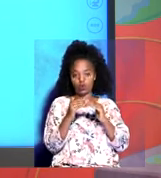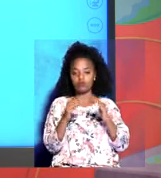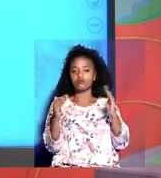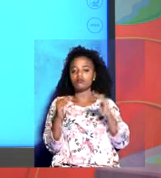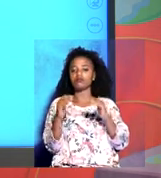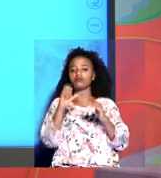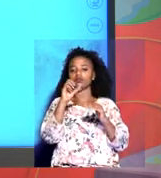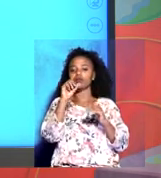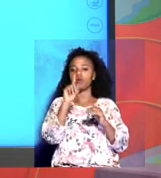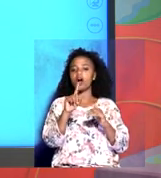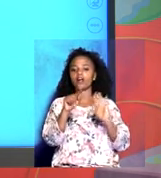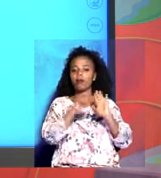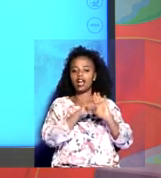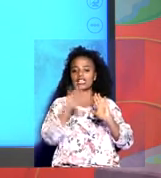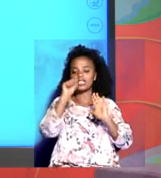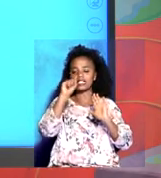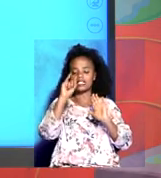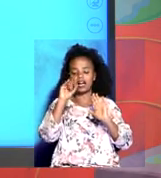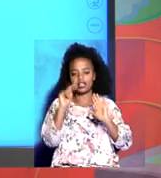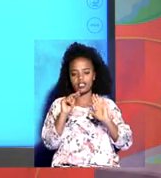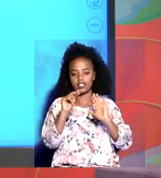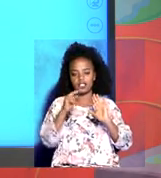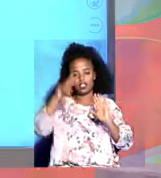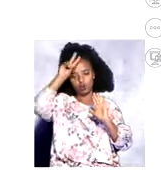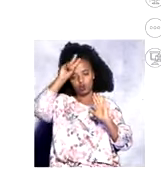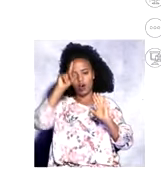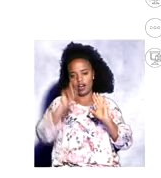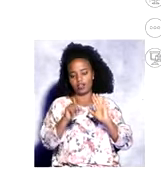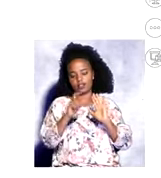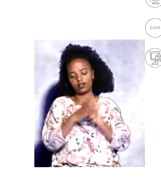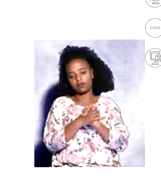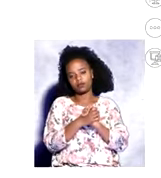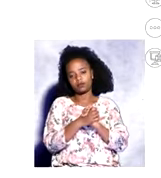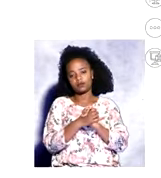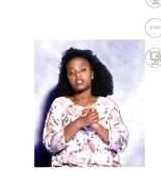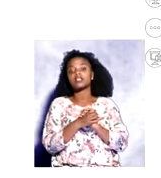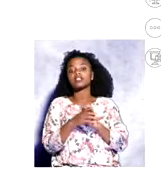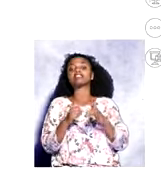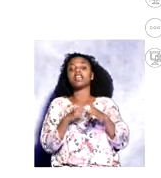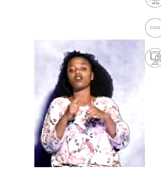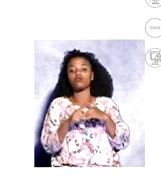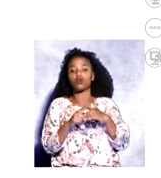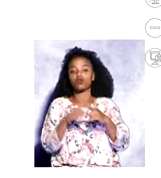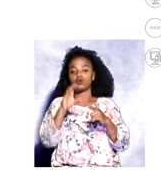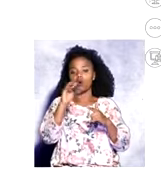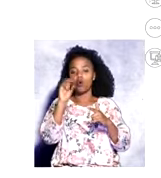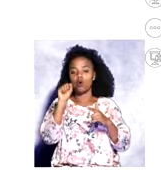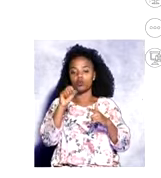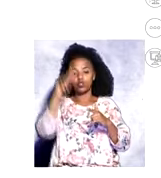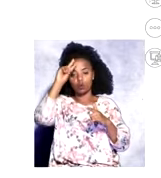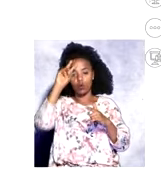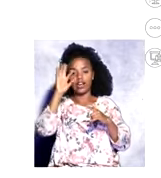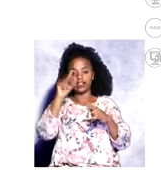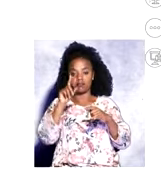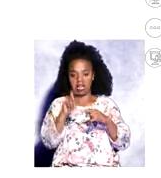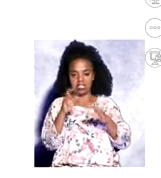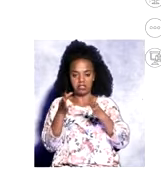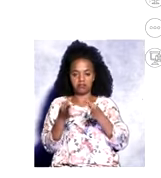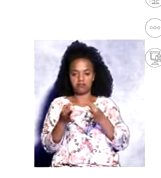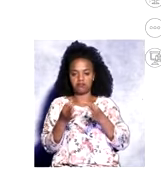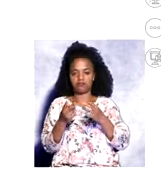this 1 minus sin squared x. Therefore, in place of cos squared x, I